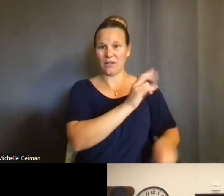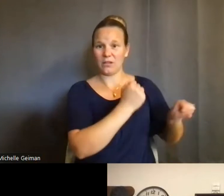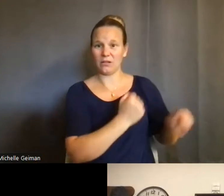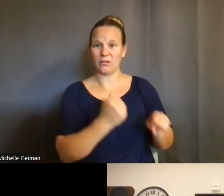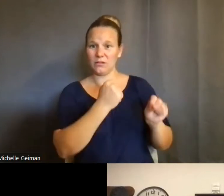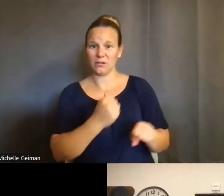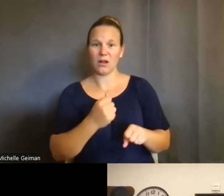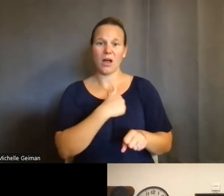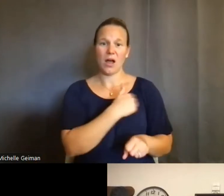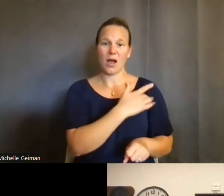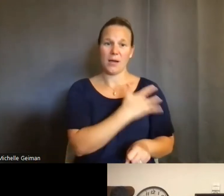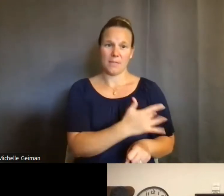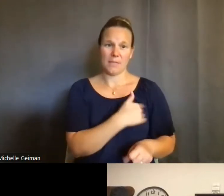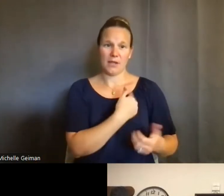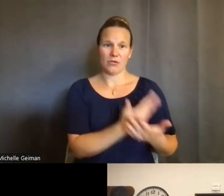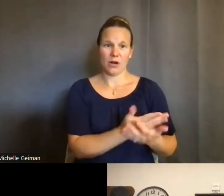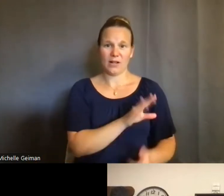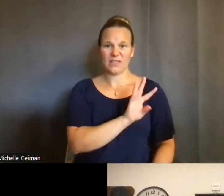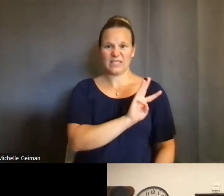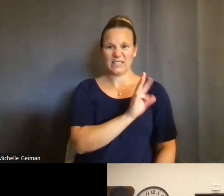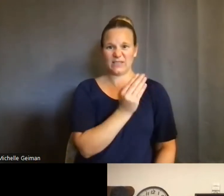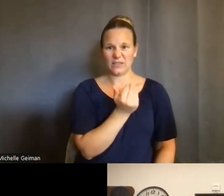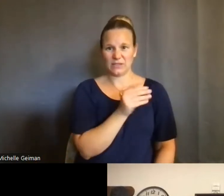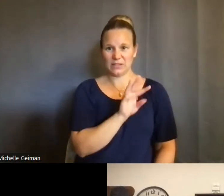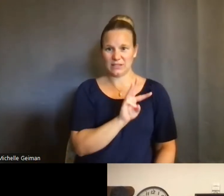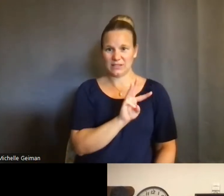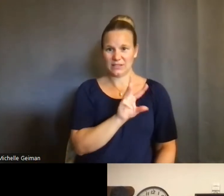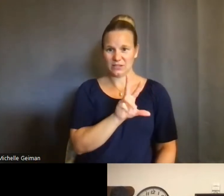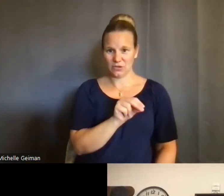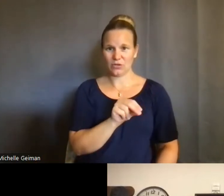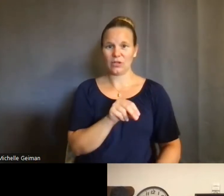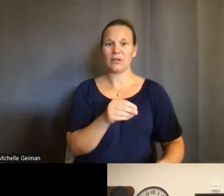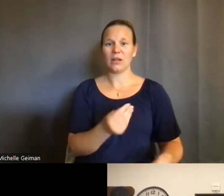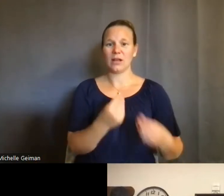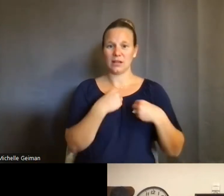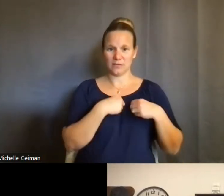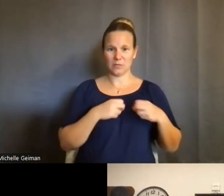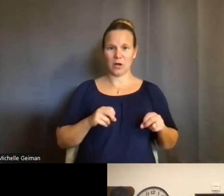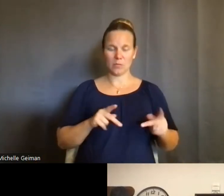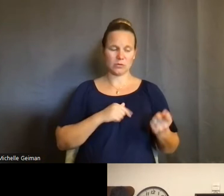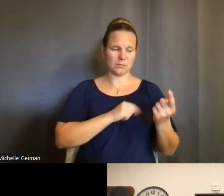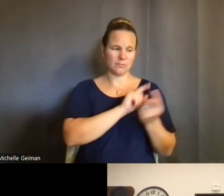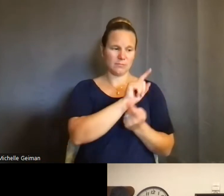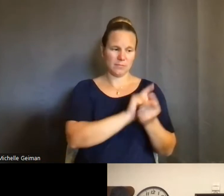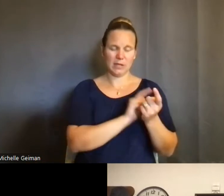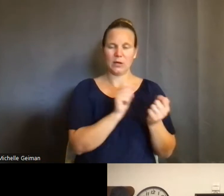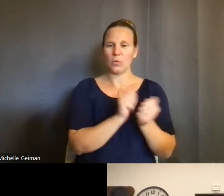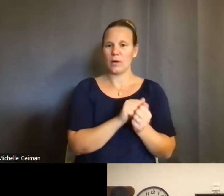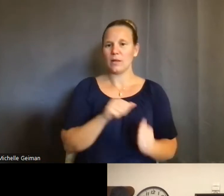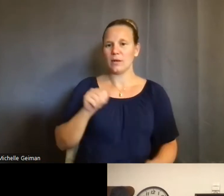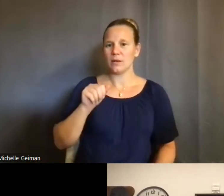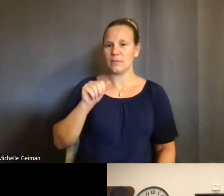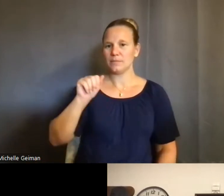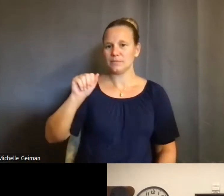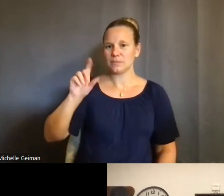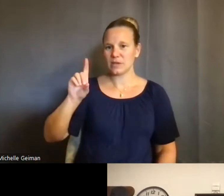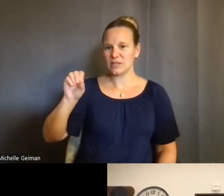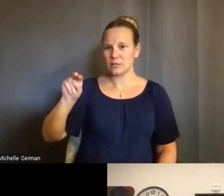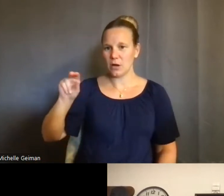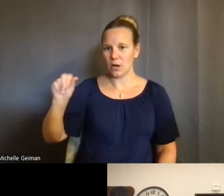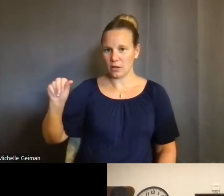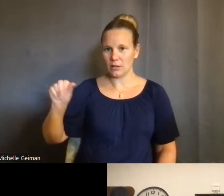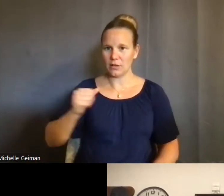around 6:15, 6:30. And that gives me an opportunity to meet with Donnie on anything that I need to touch base with him on before the day